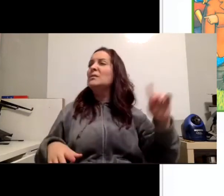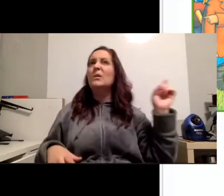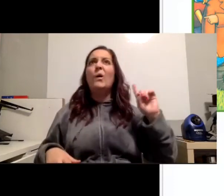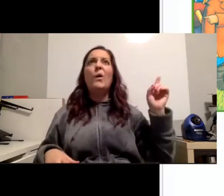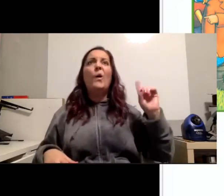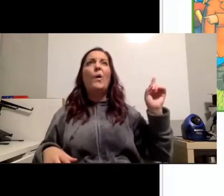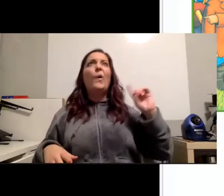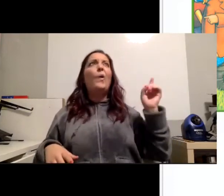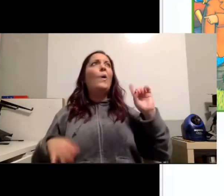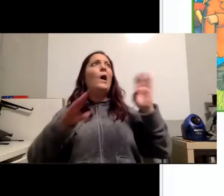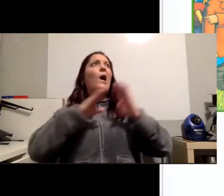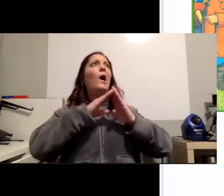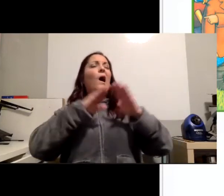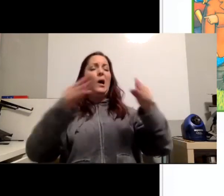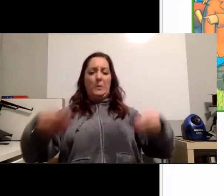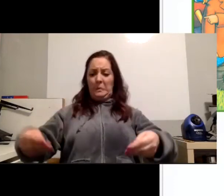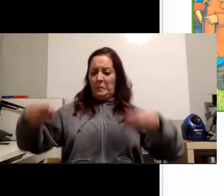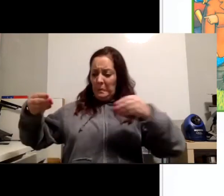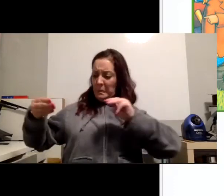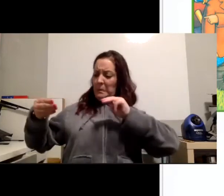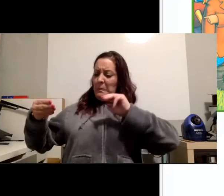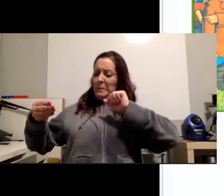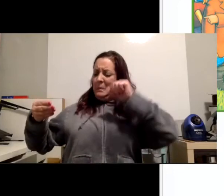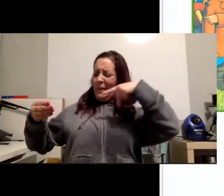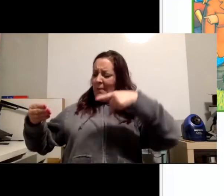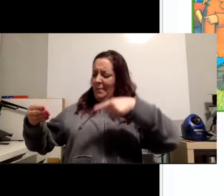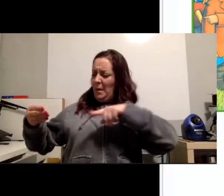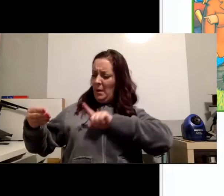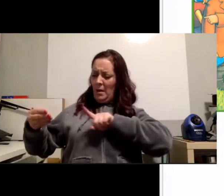firemen became lost.